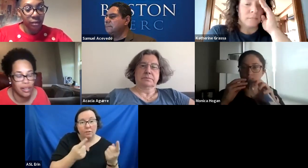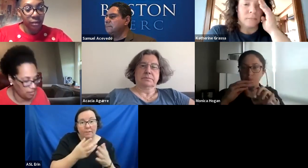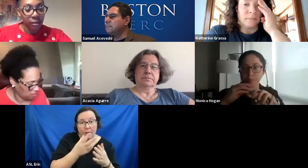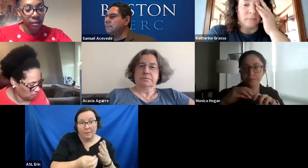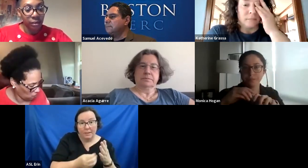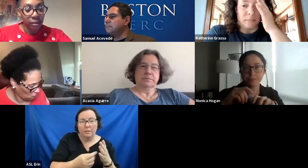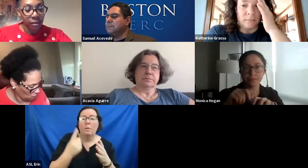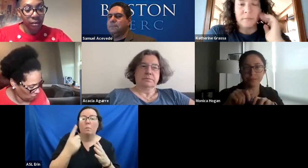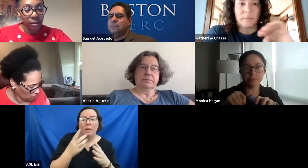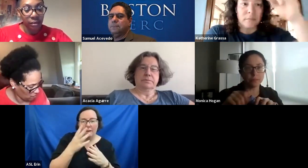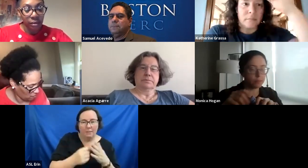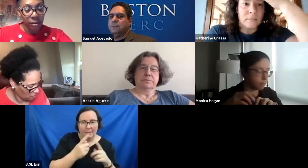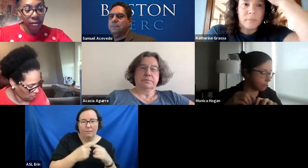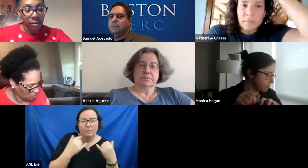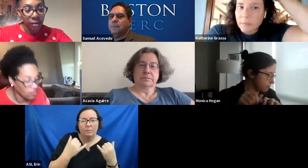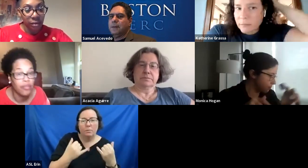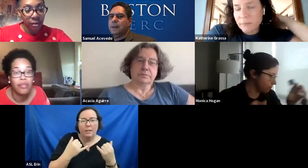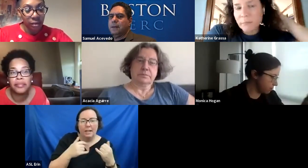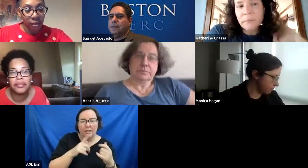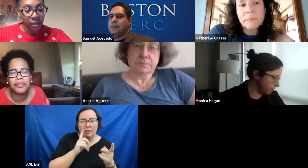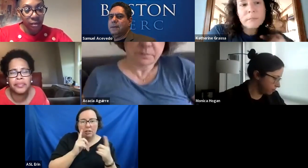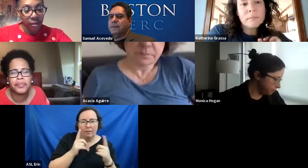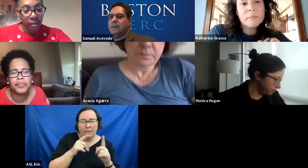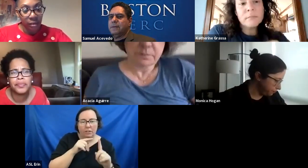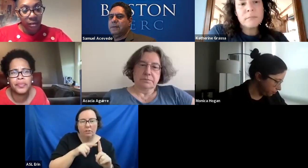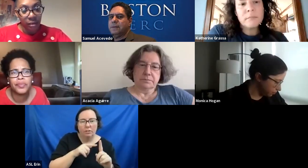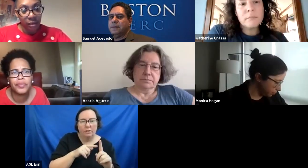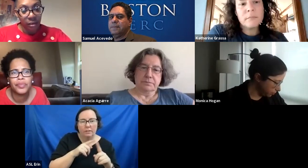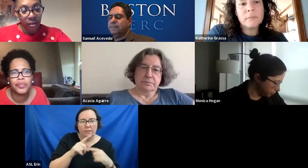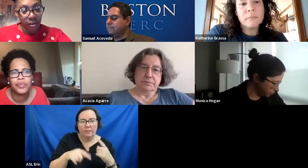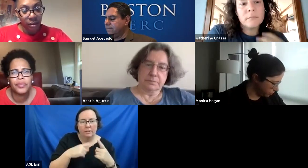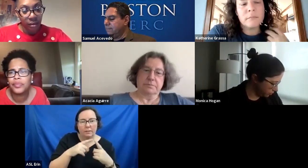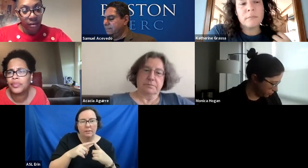only missing one from today's conversation was